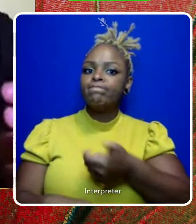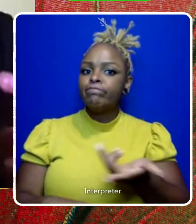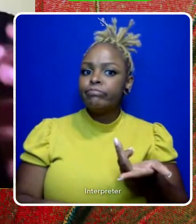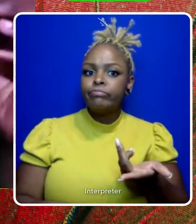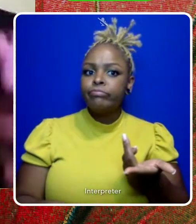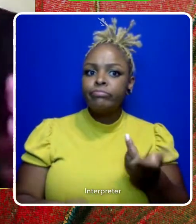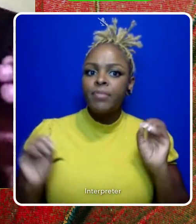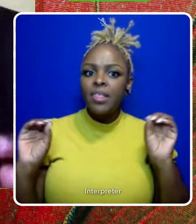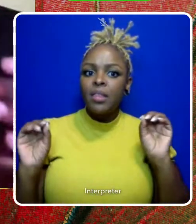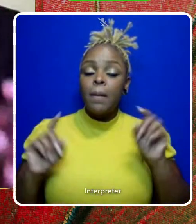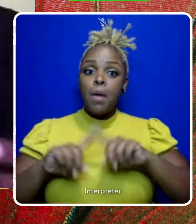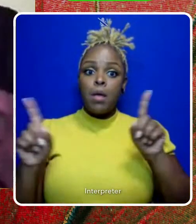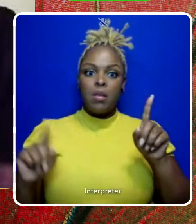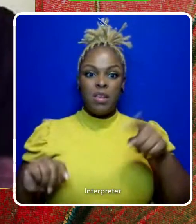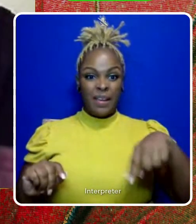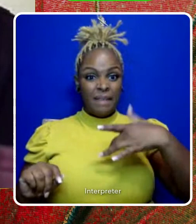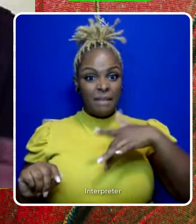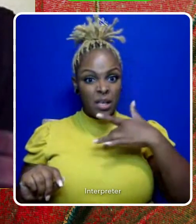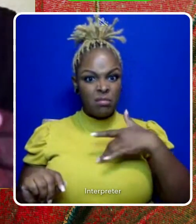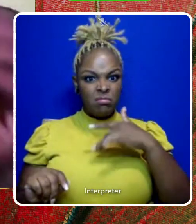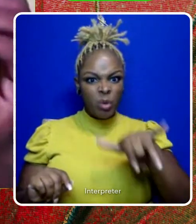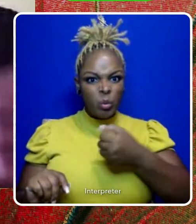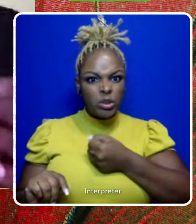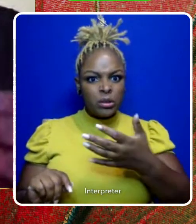you, always remember that we have